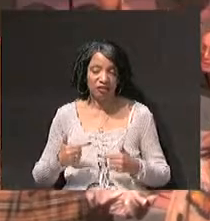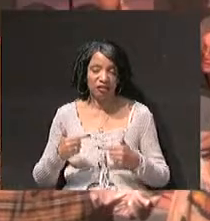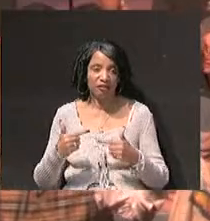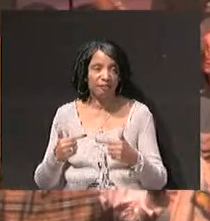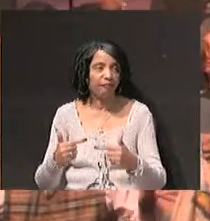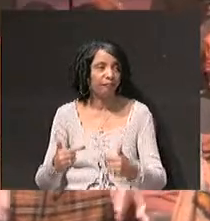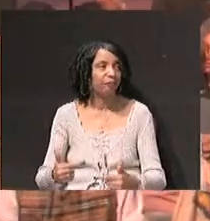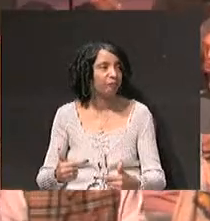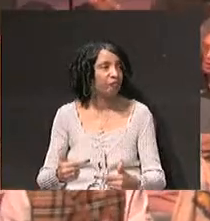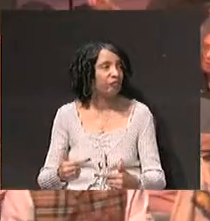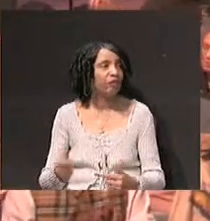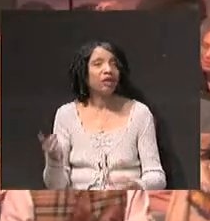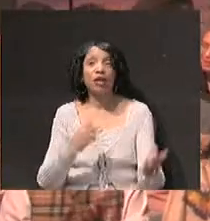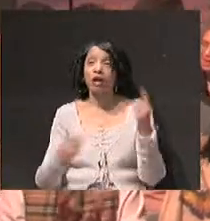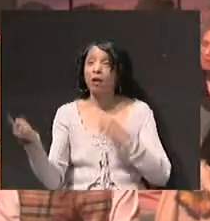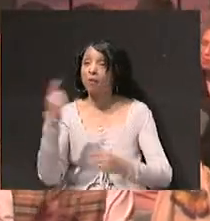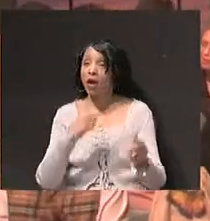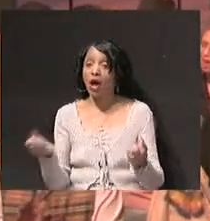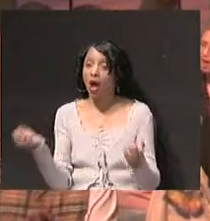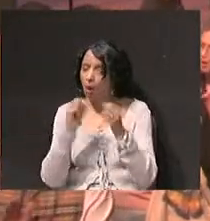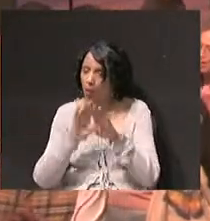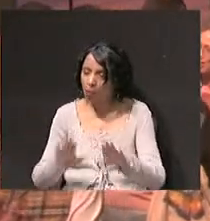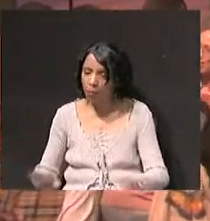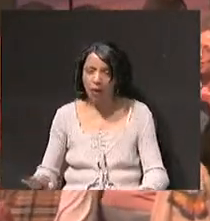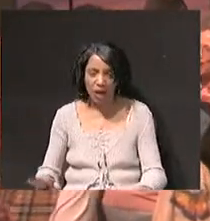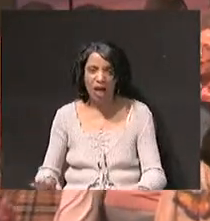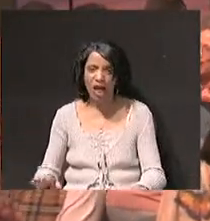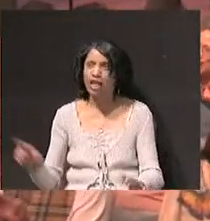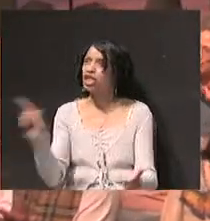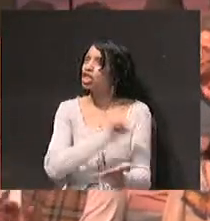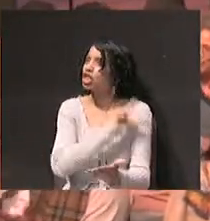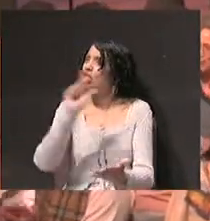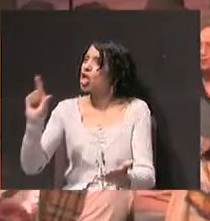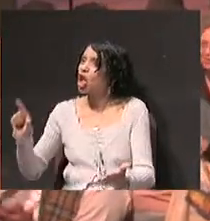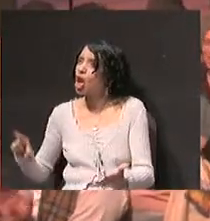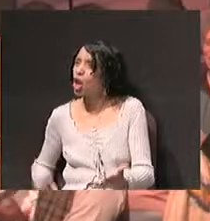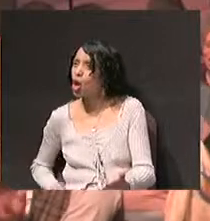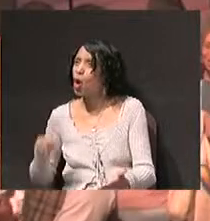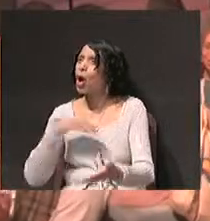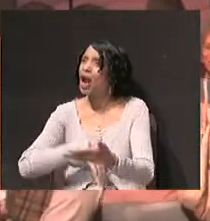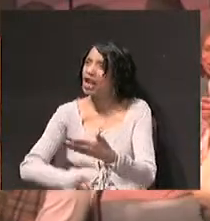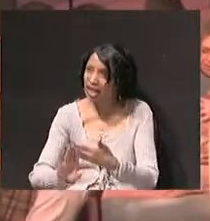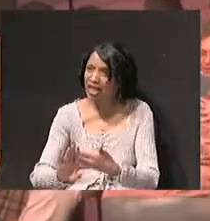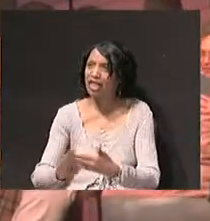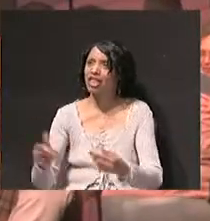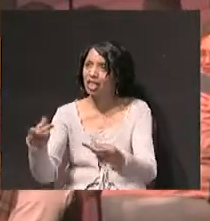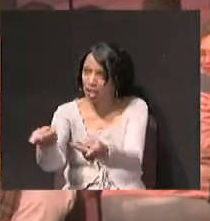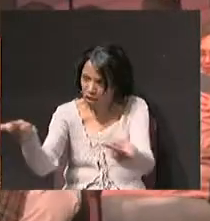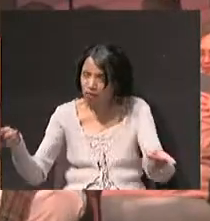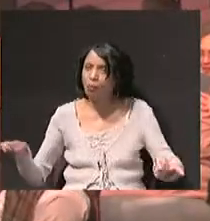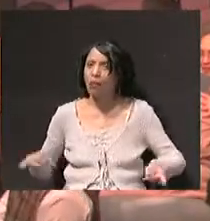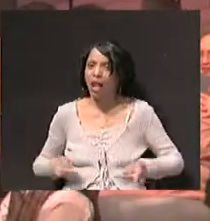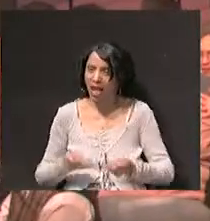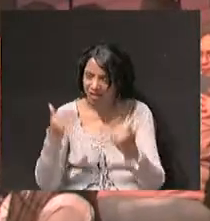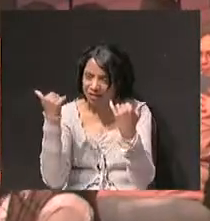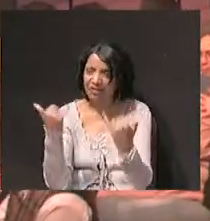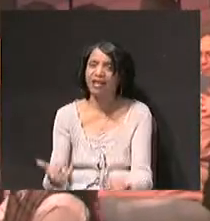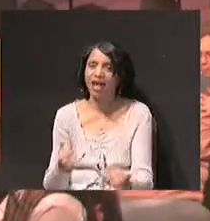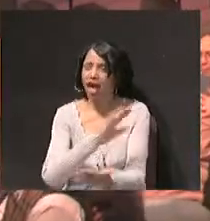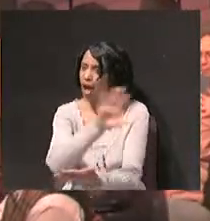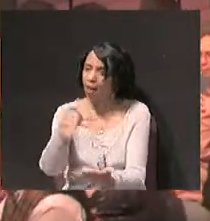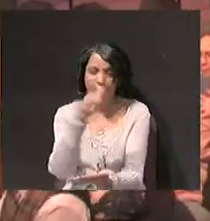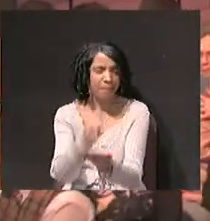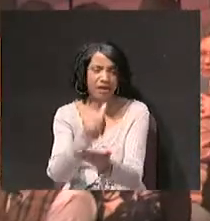Let's bless the Lord in this place. What a mighty word. What a mighty word our pastor preached. Amen.